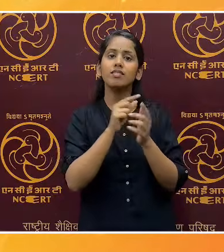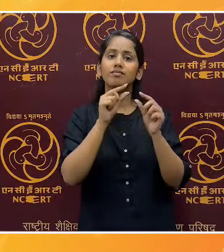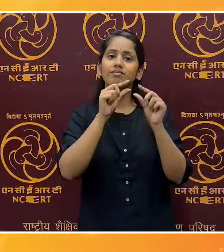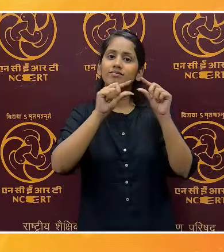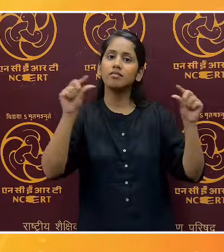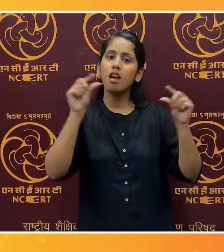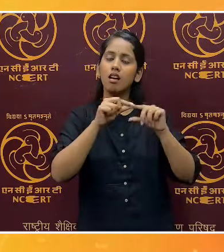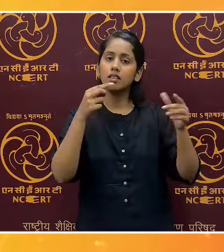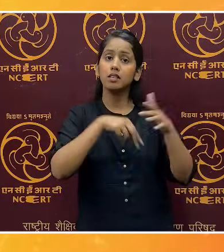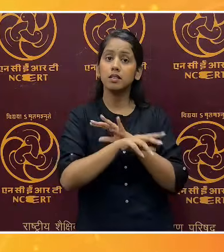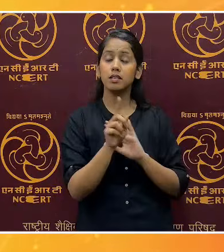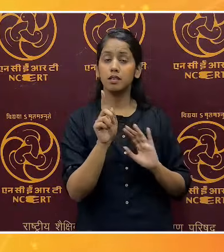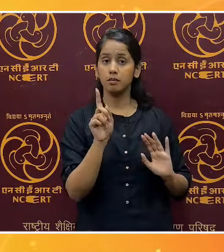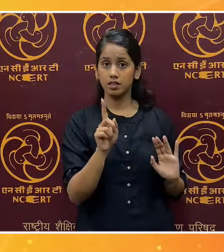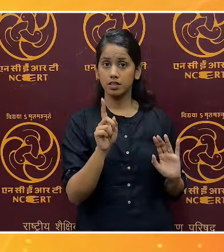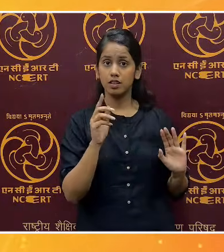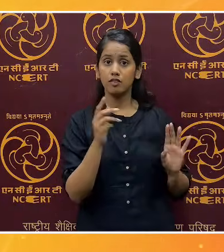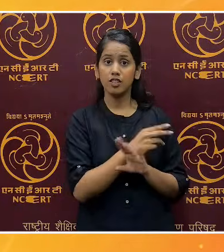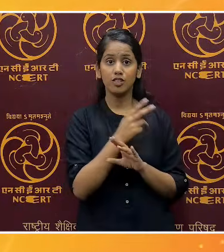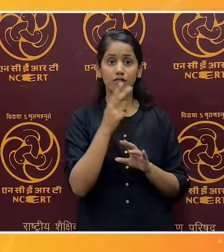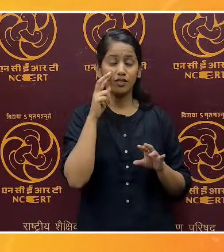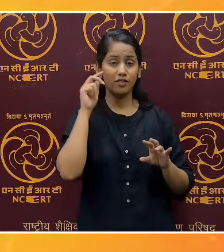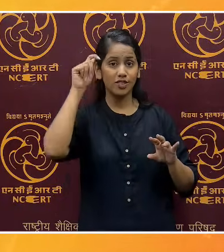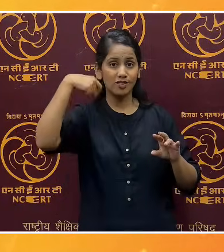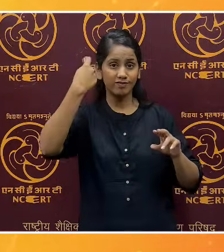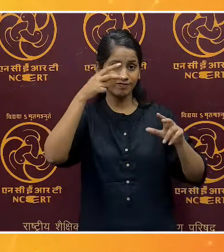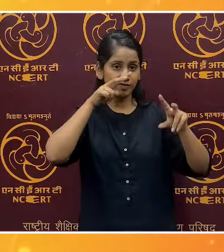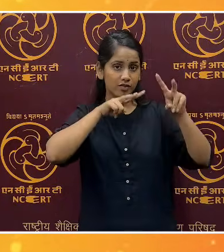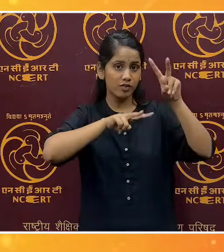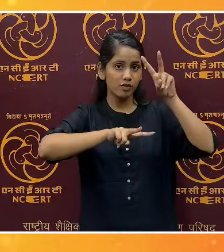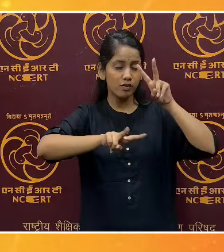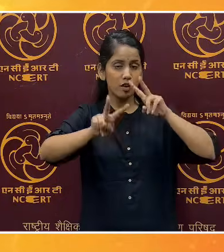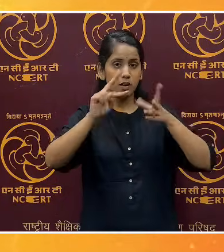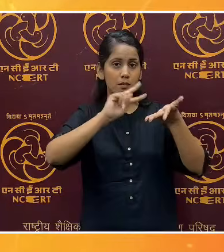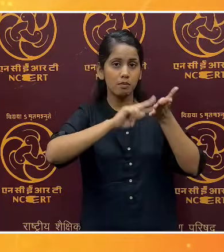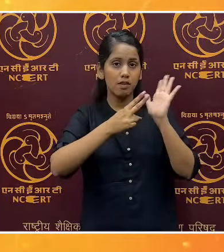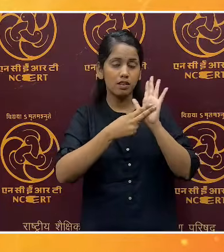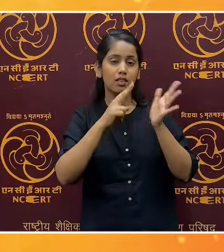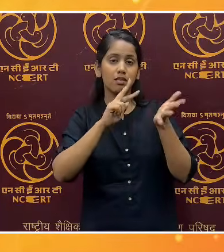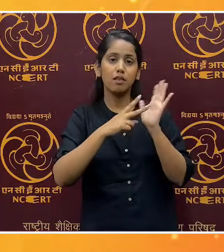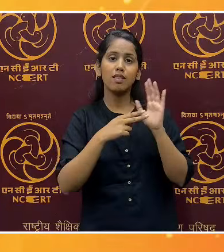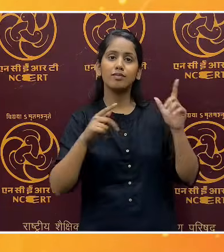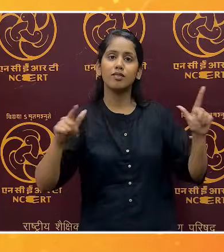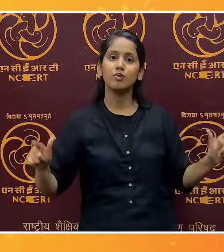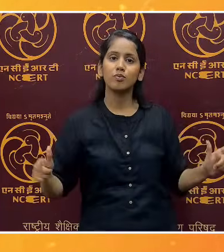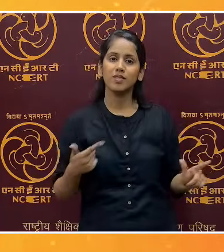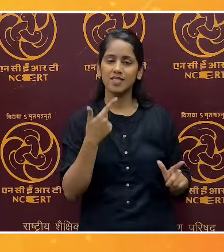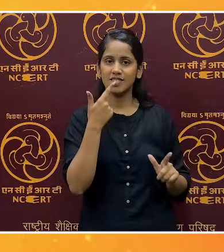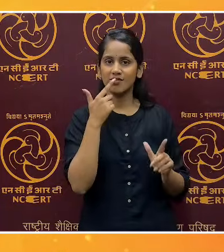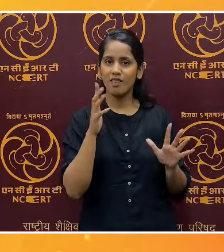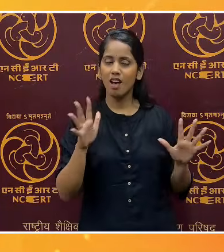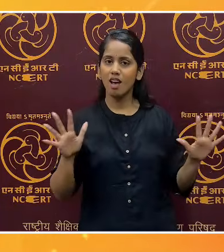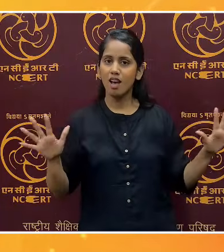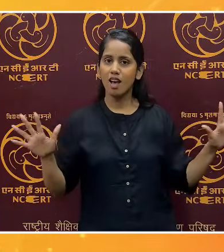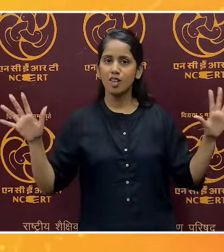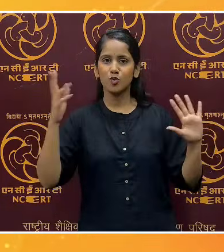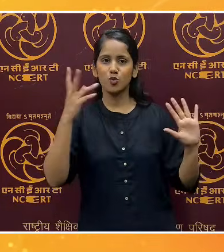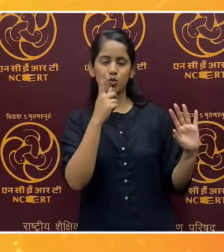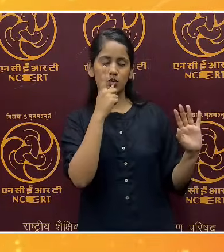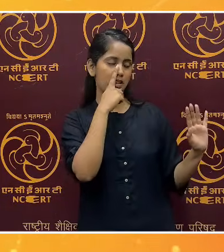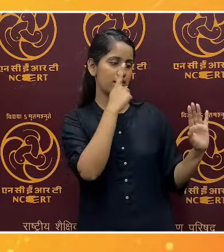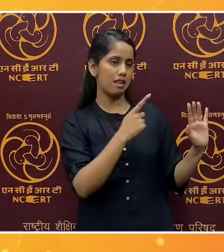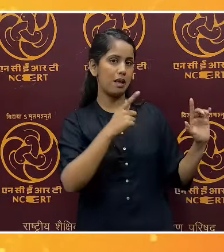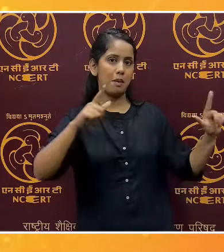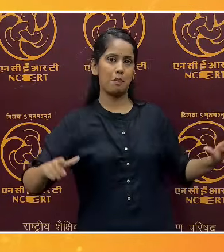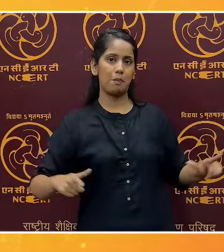Yes. But when you watch the video, you must have noticed like it was started with a wide scene, 2 sisters sitting under